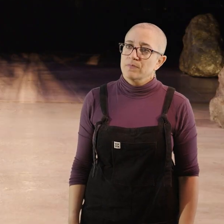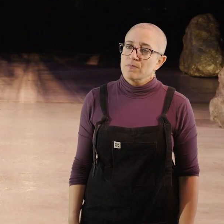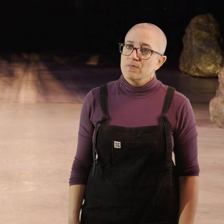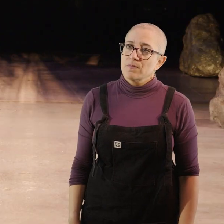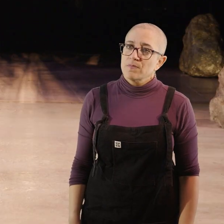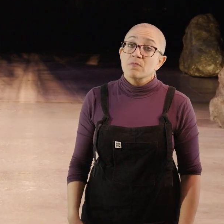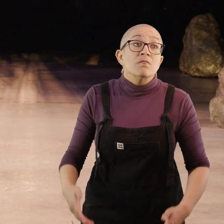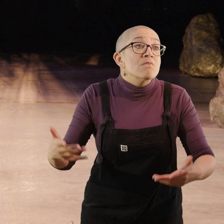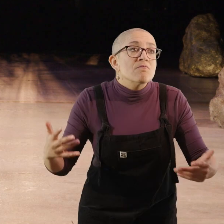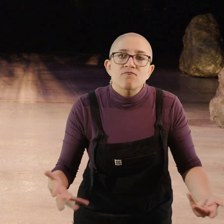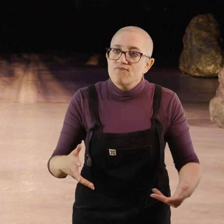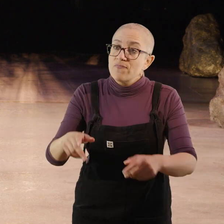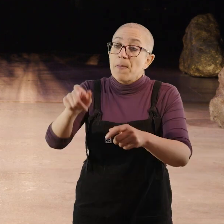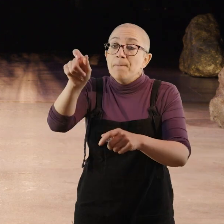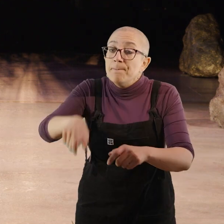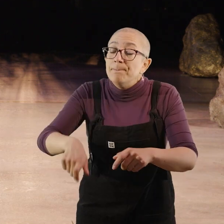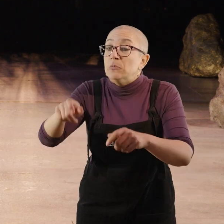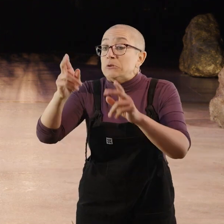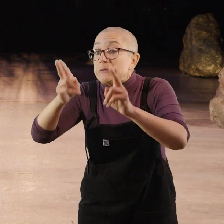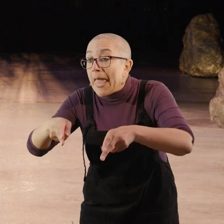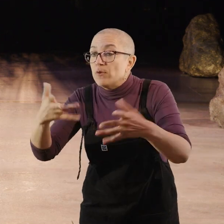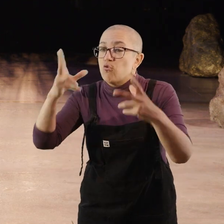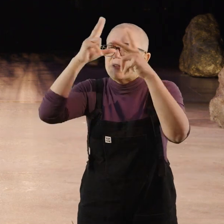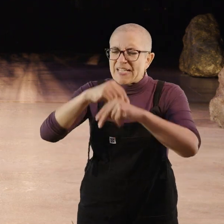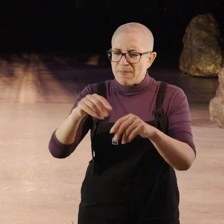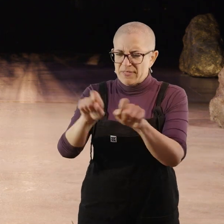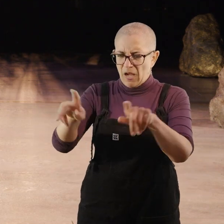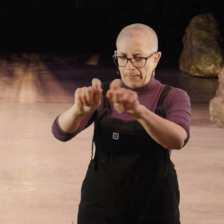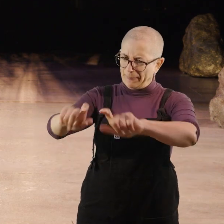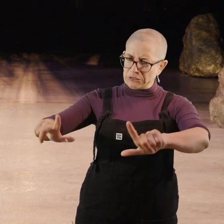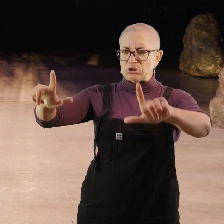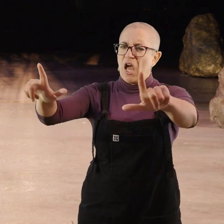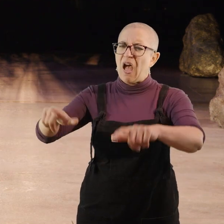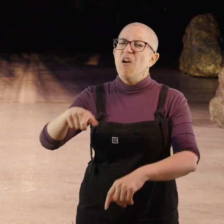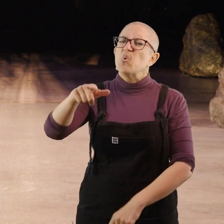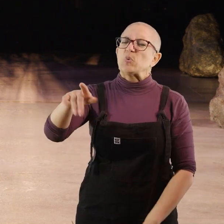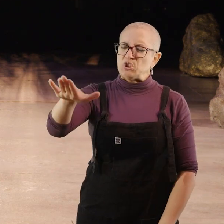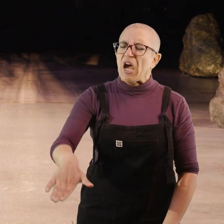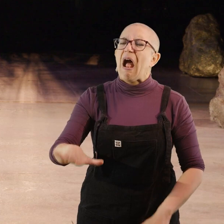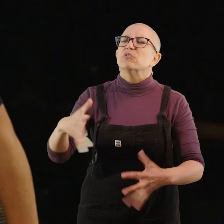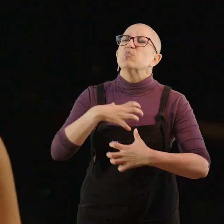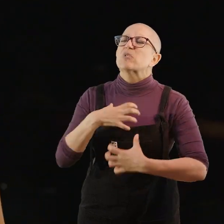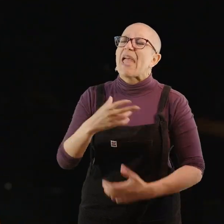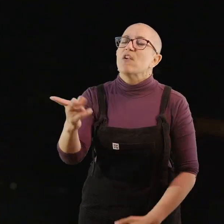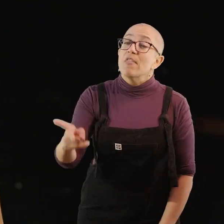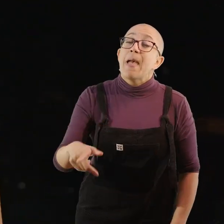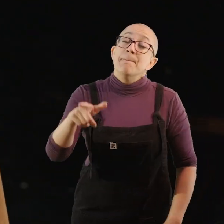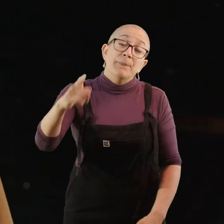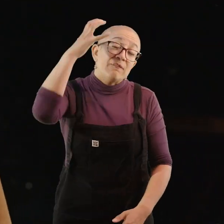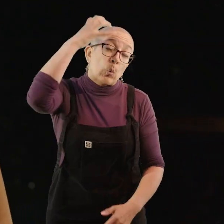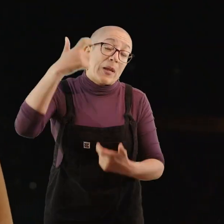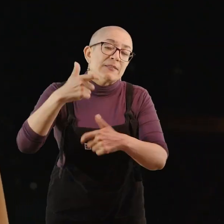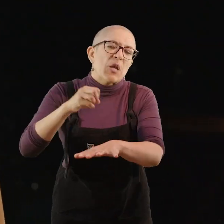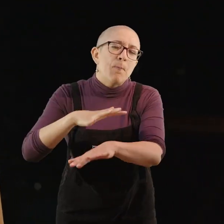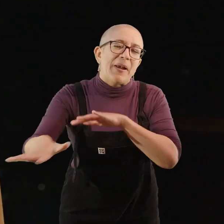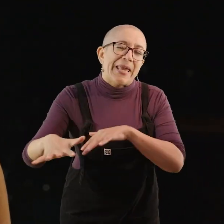The sleeping and the dead are but as pictures. 'Tis the eye of childhood that fears a painted devil. If she do bleed, I'll